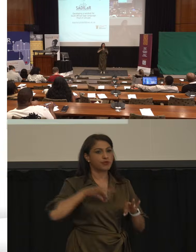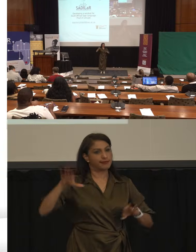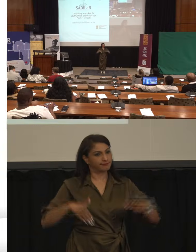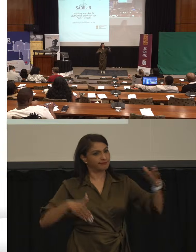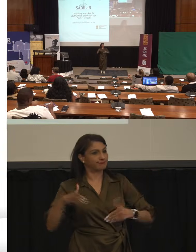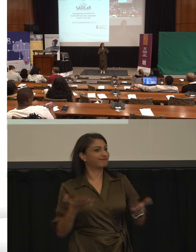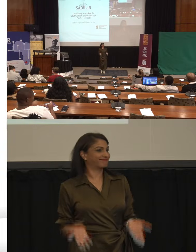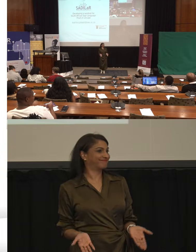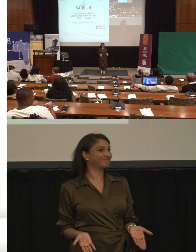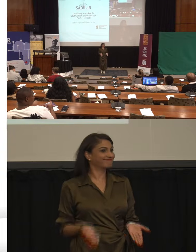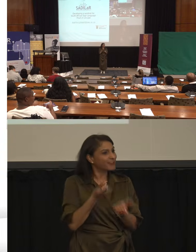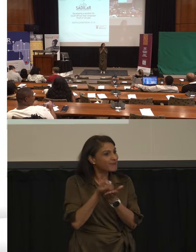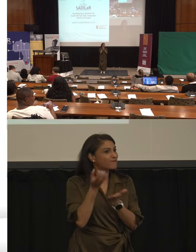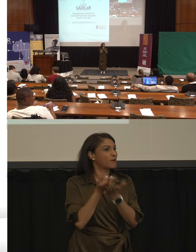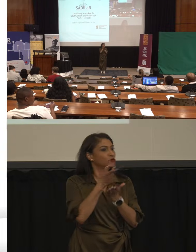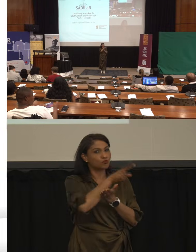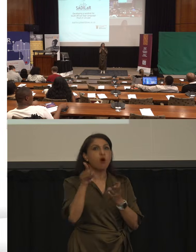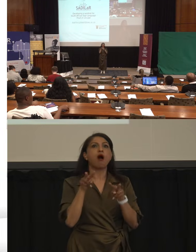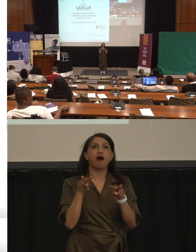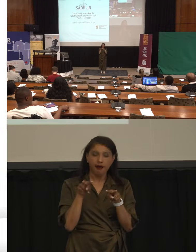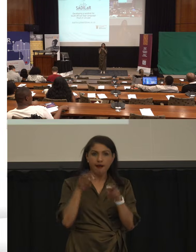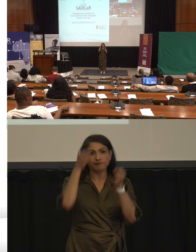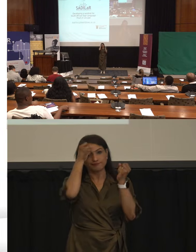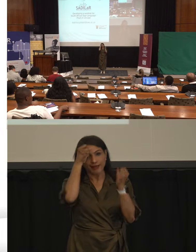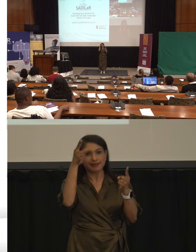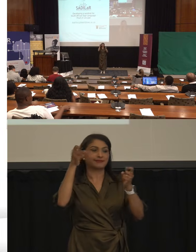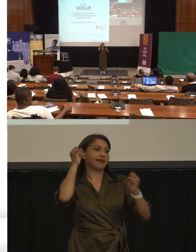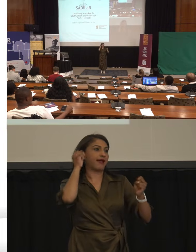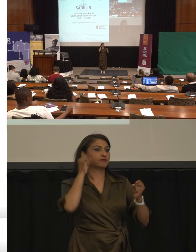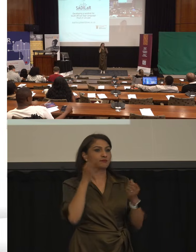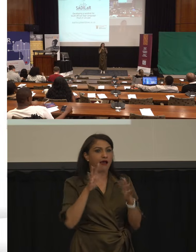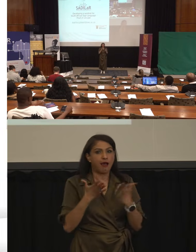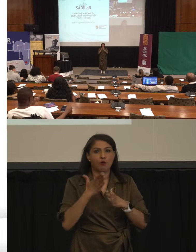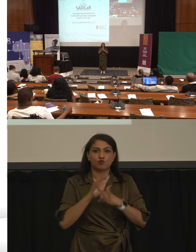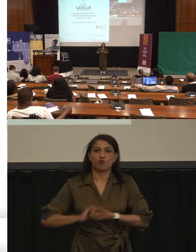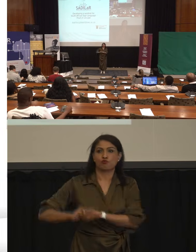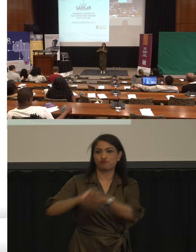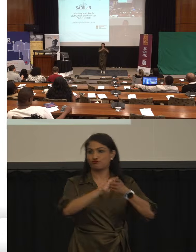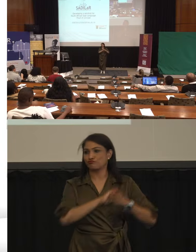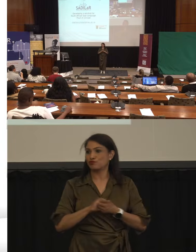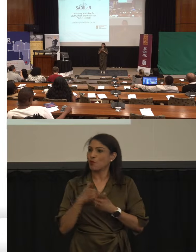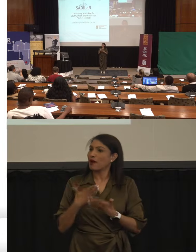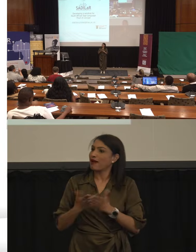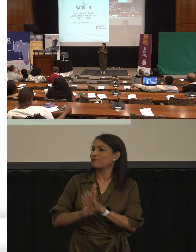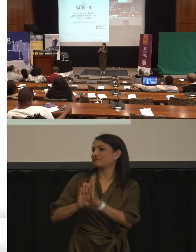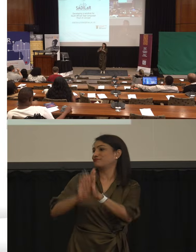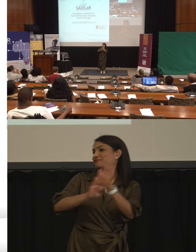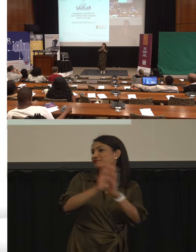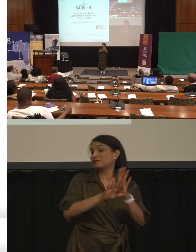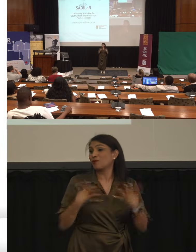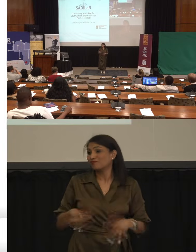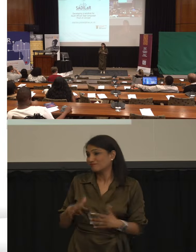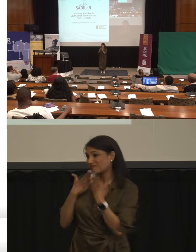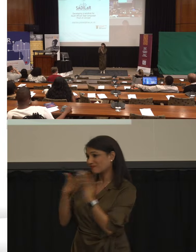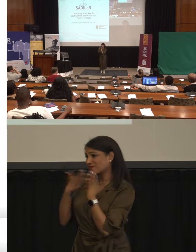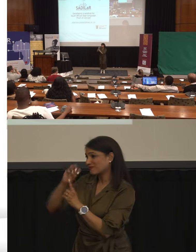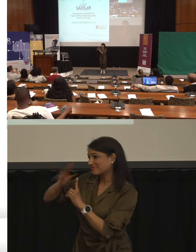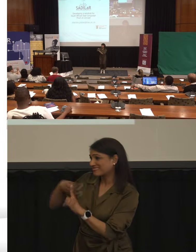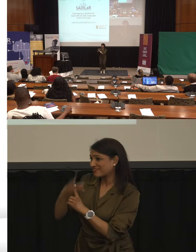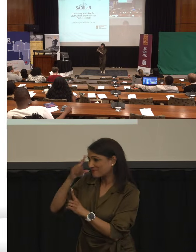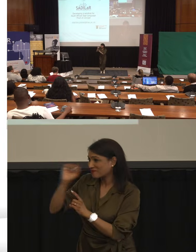done in collaboration with SADiLaR. And this is the aim of this whole event, and going forward, is to find